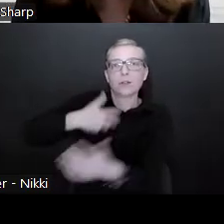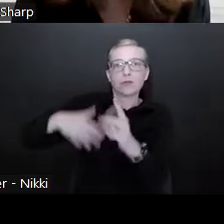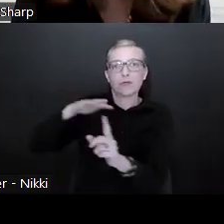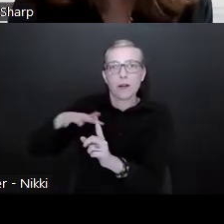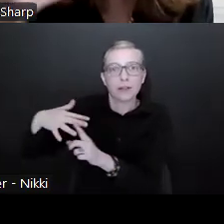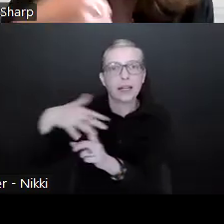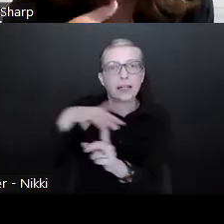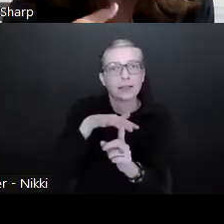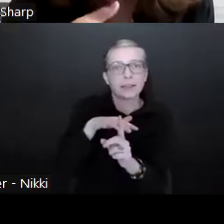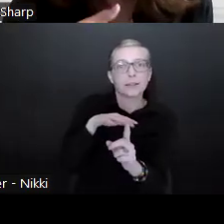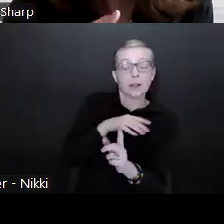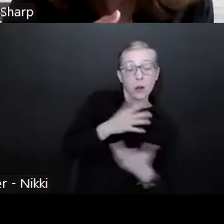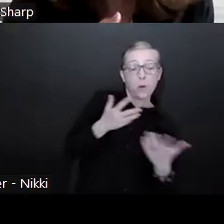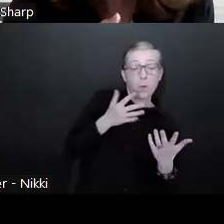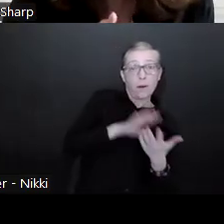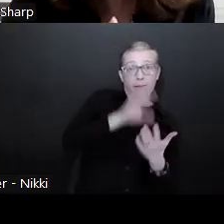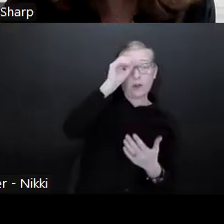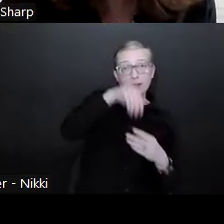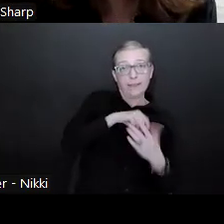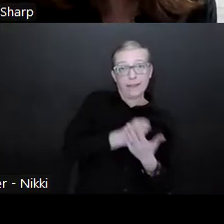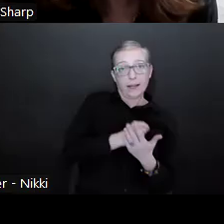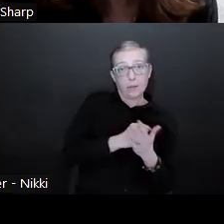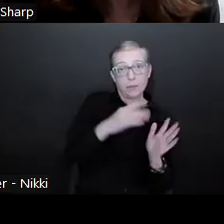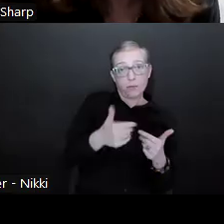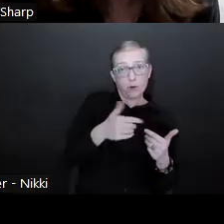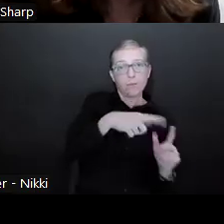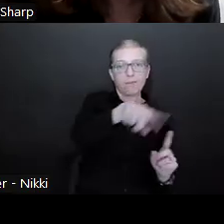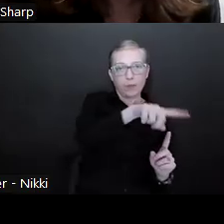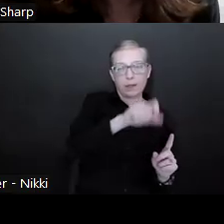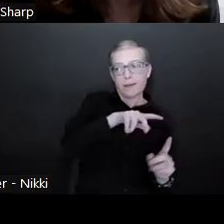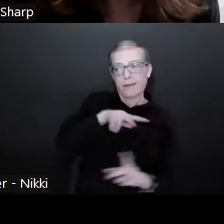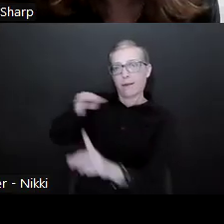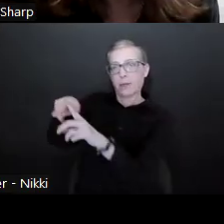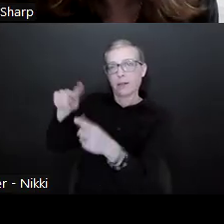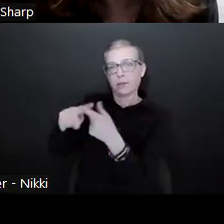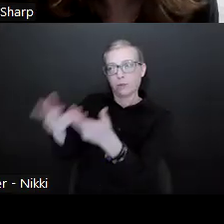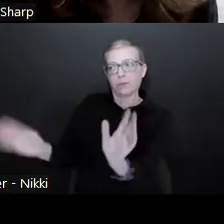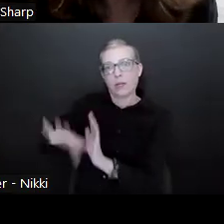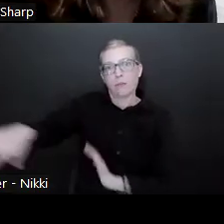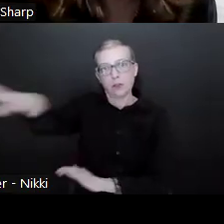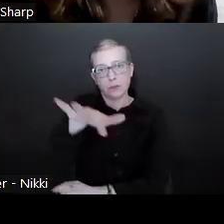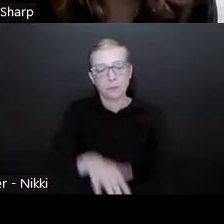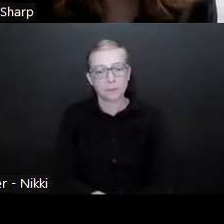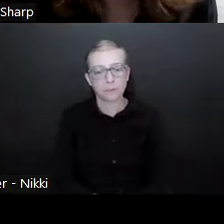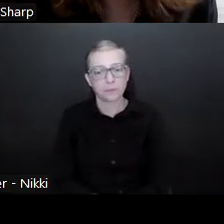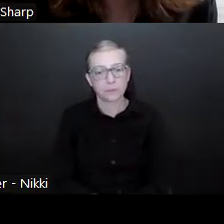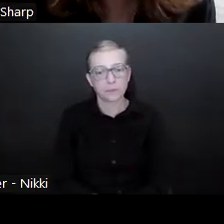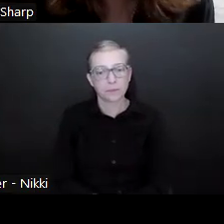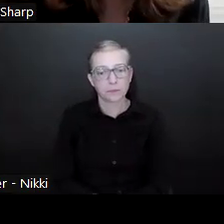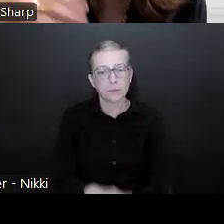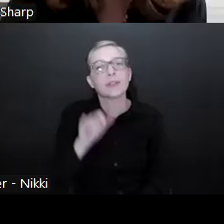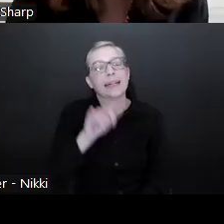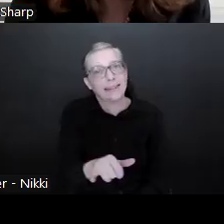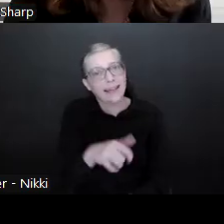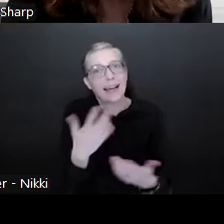and feedback from enriched social connections can come back to the patient. And this is then what brings therapy change. And so